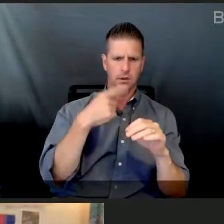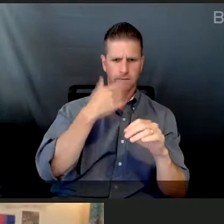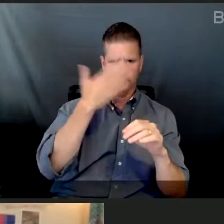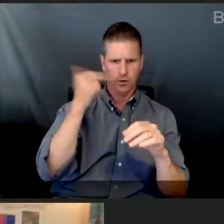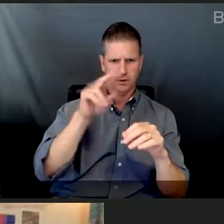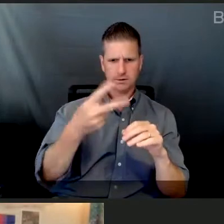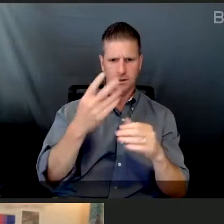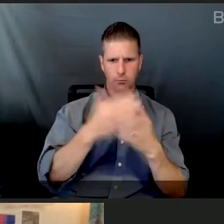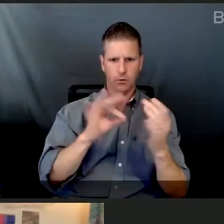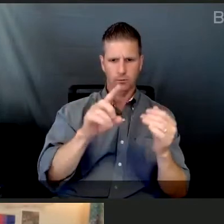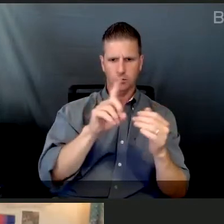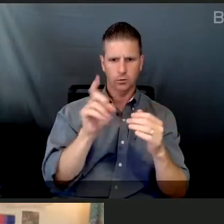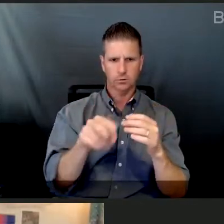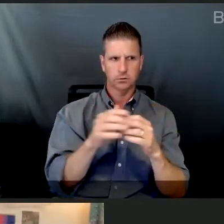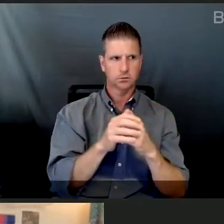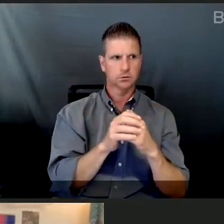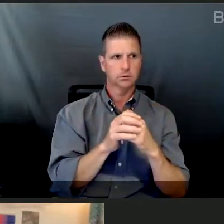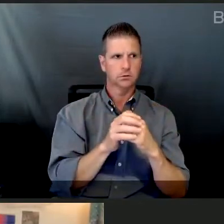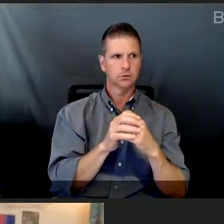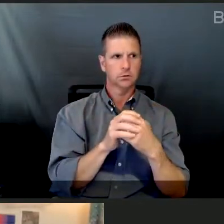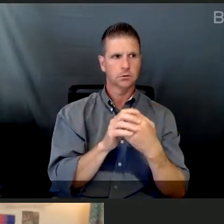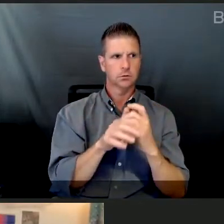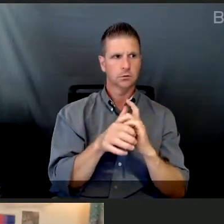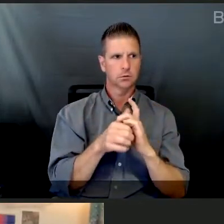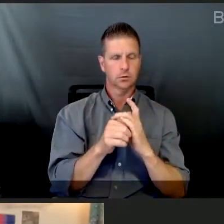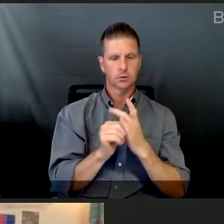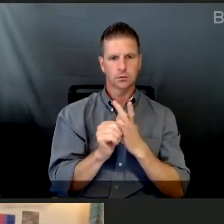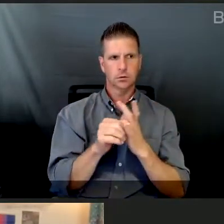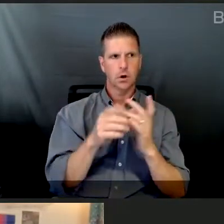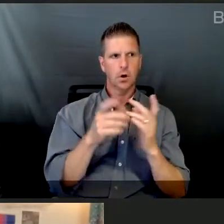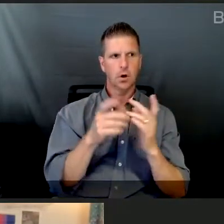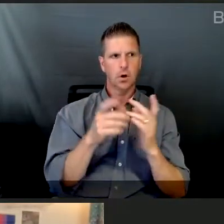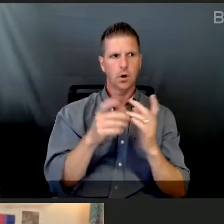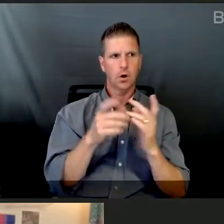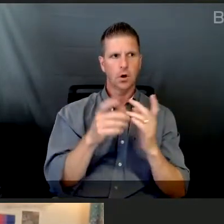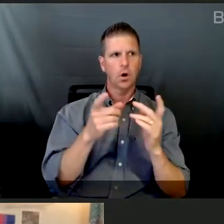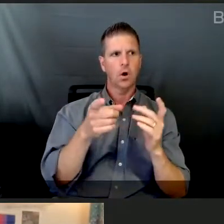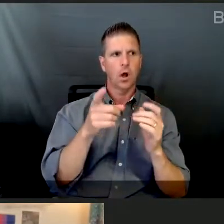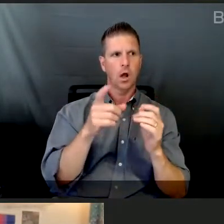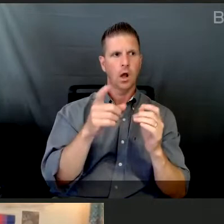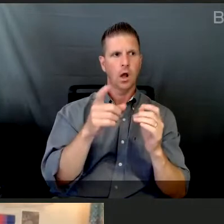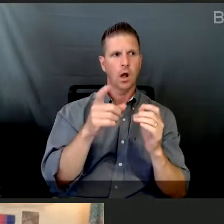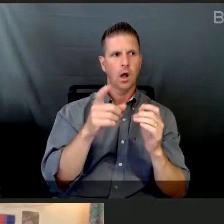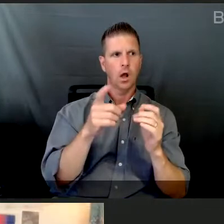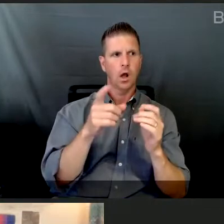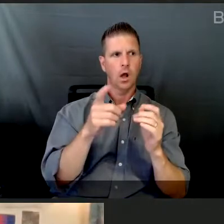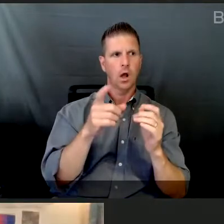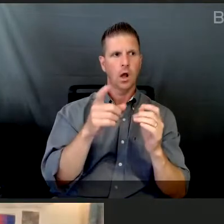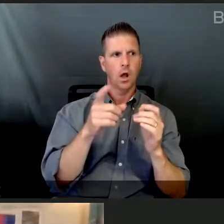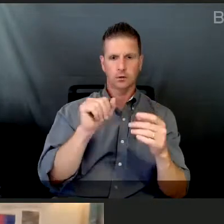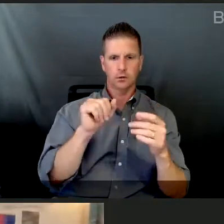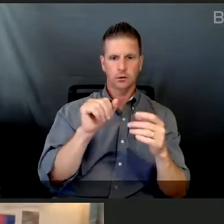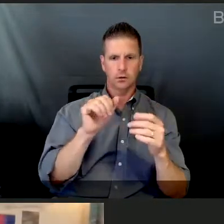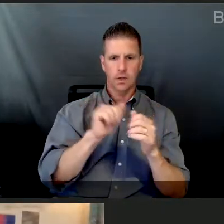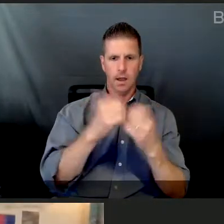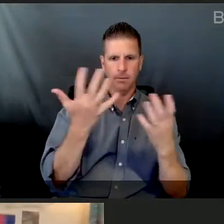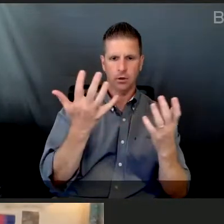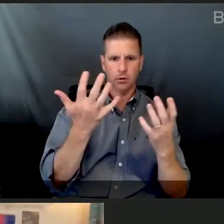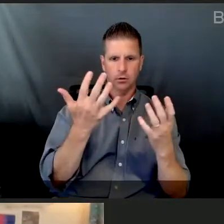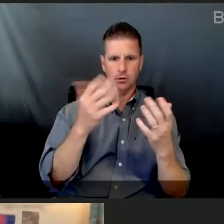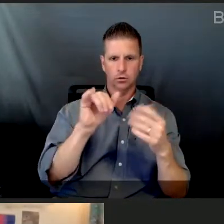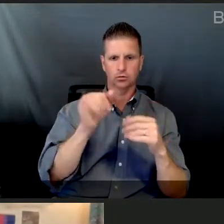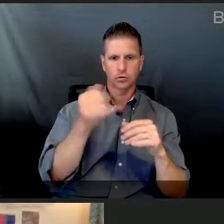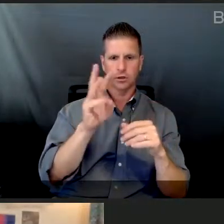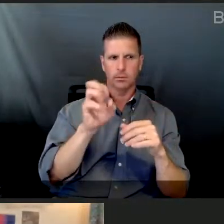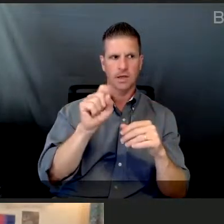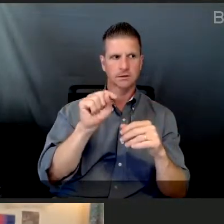part of the question, but... Oh, how many galaxies are there, and how many has